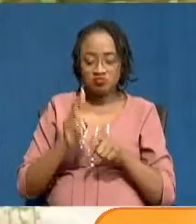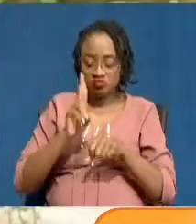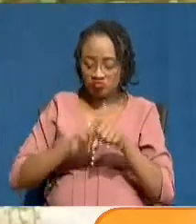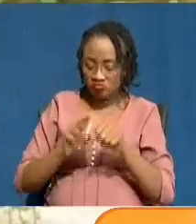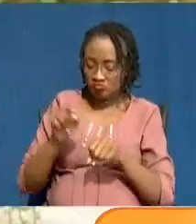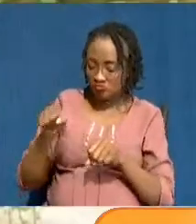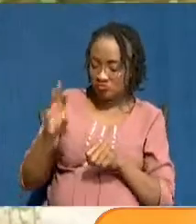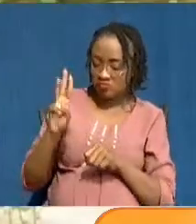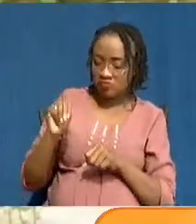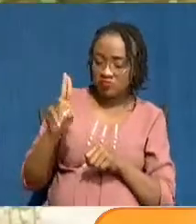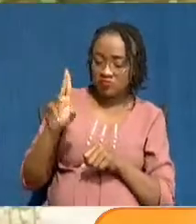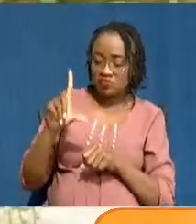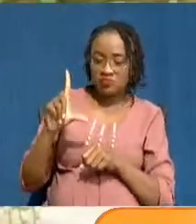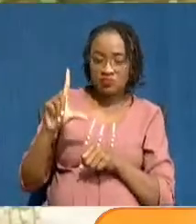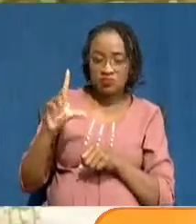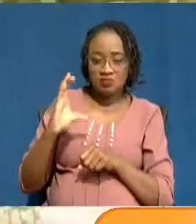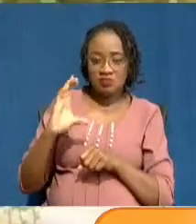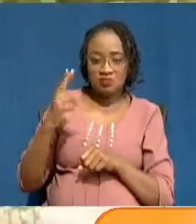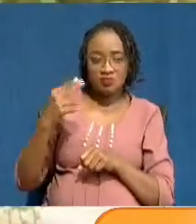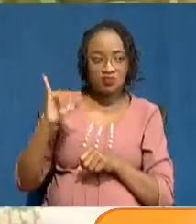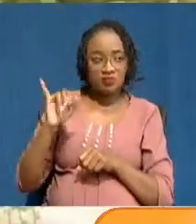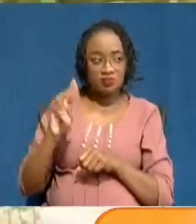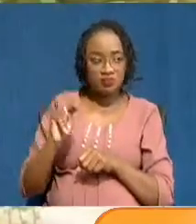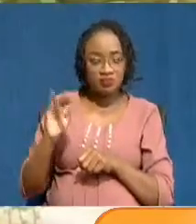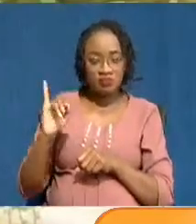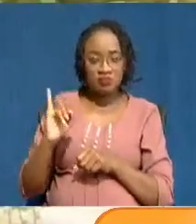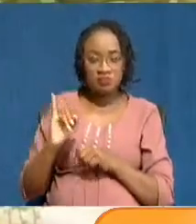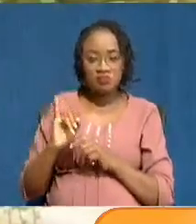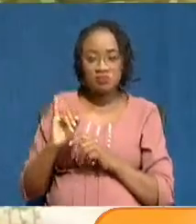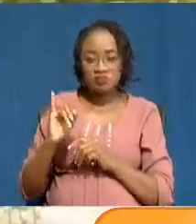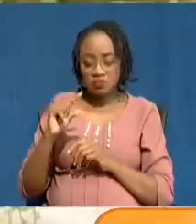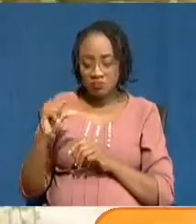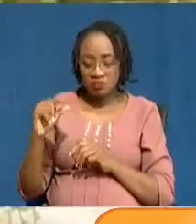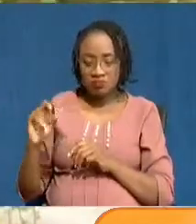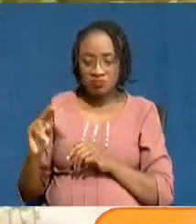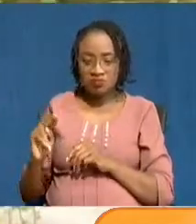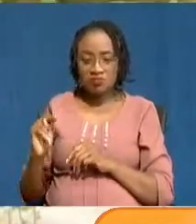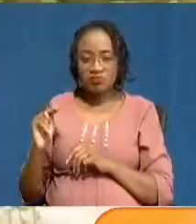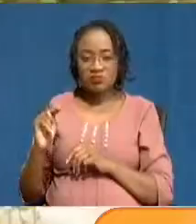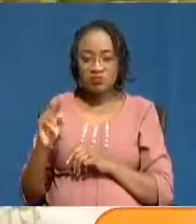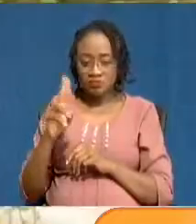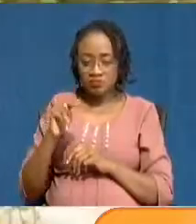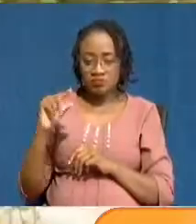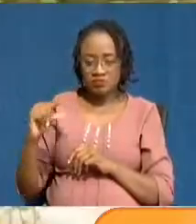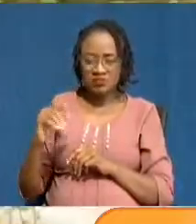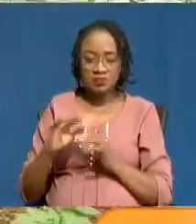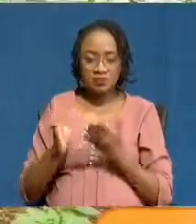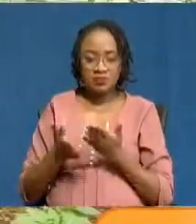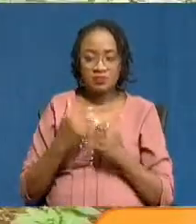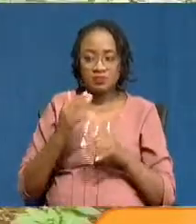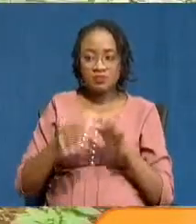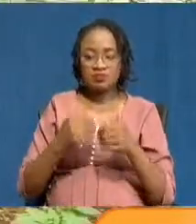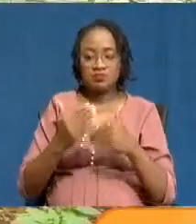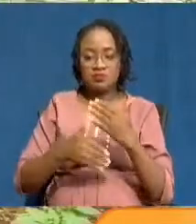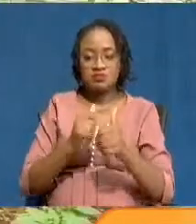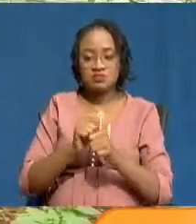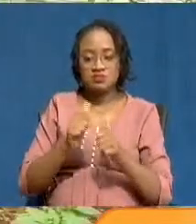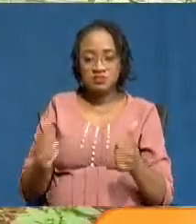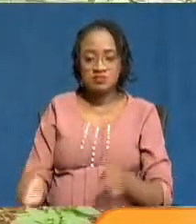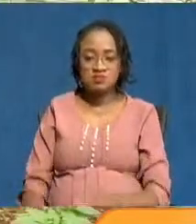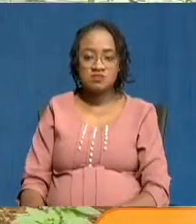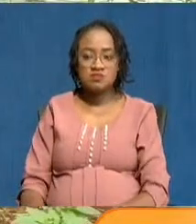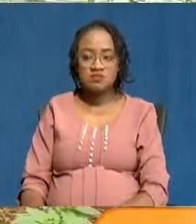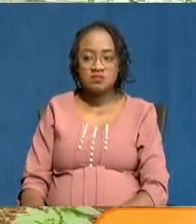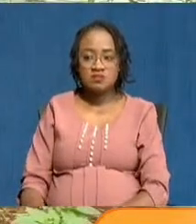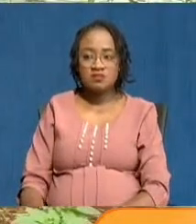mulching as a technology to complement, you know, the farming process. Founder Derek